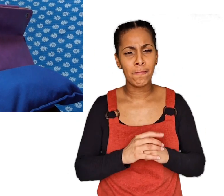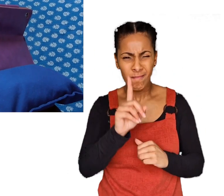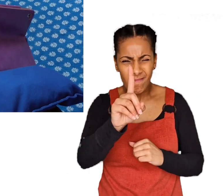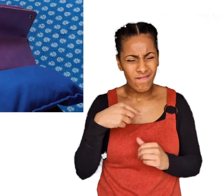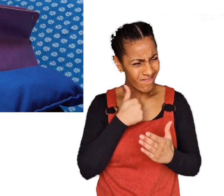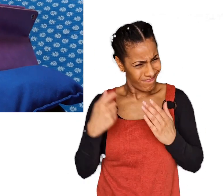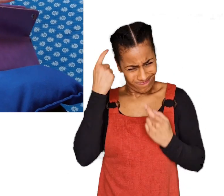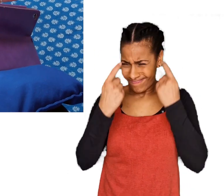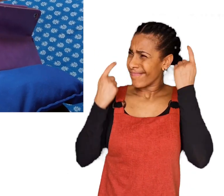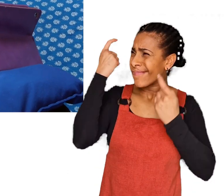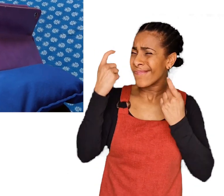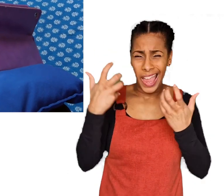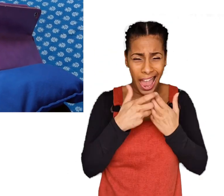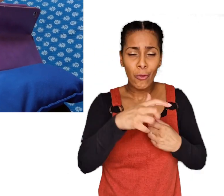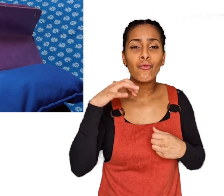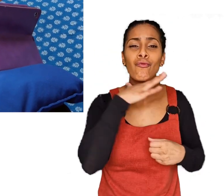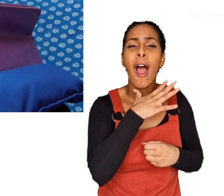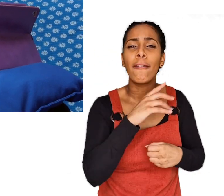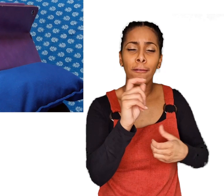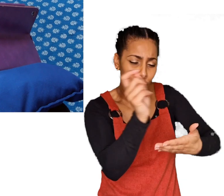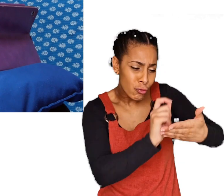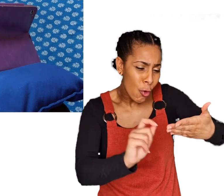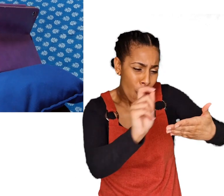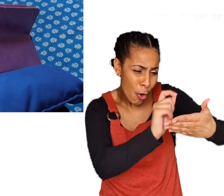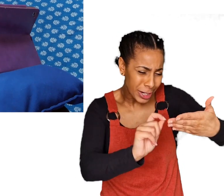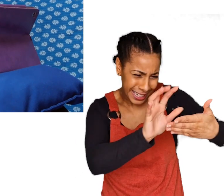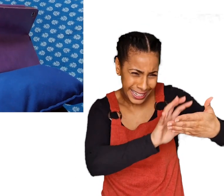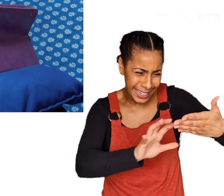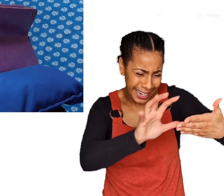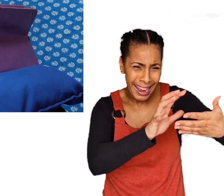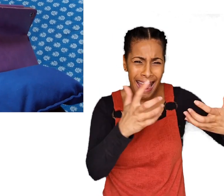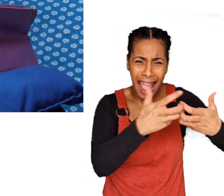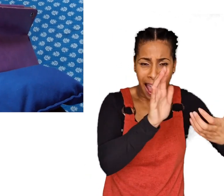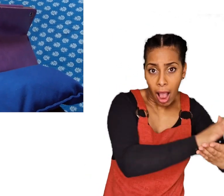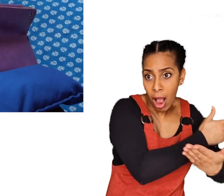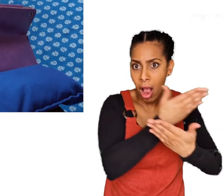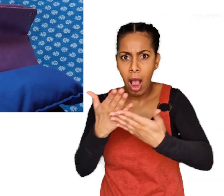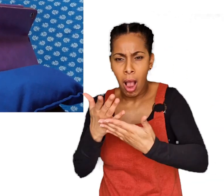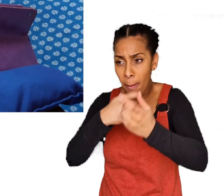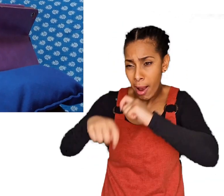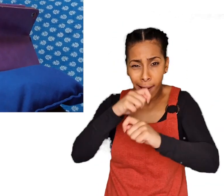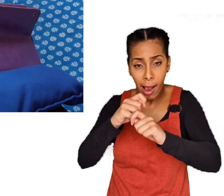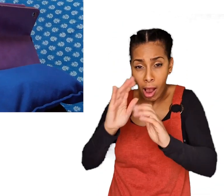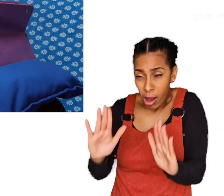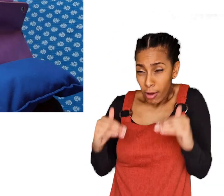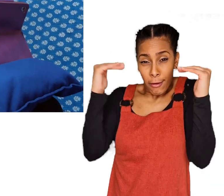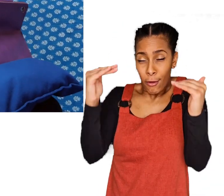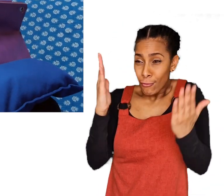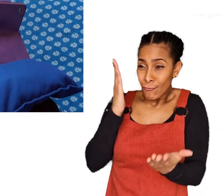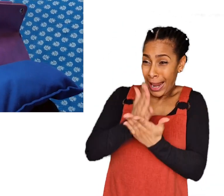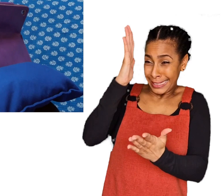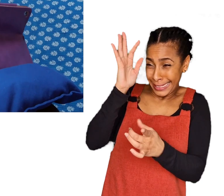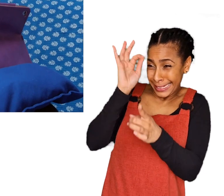always wondered how they get the animation from the rough versions, you know, the drawings, into those hyper-realistic,